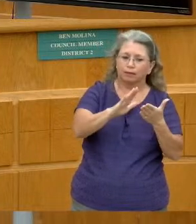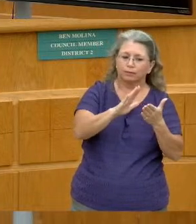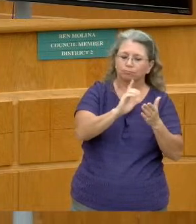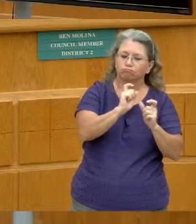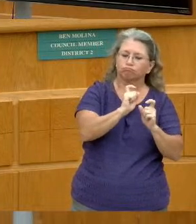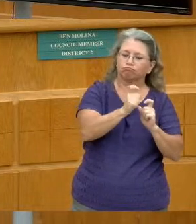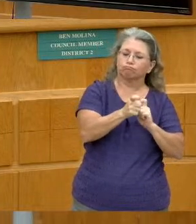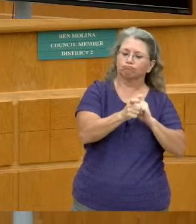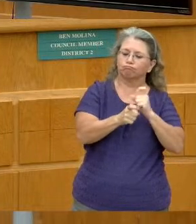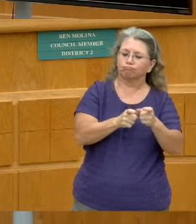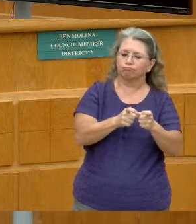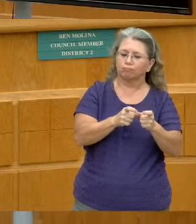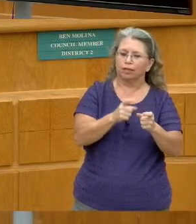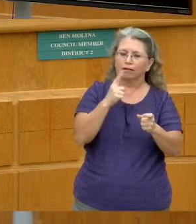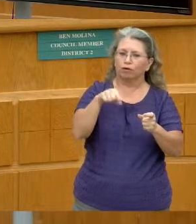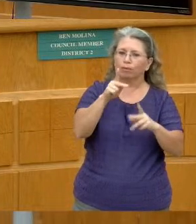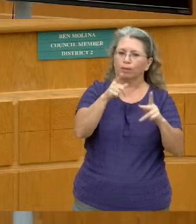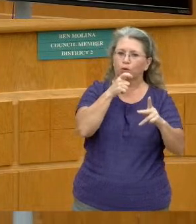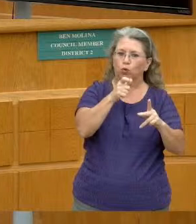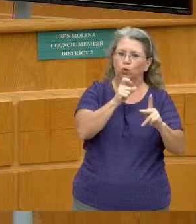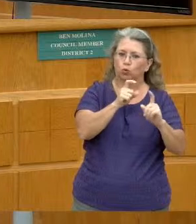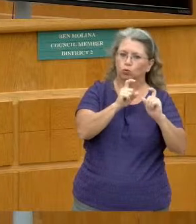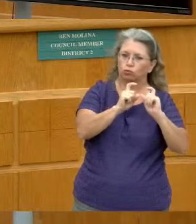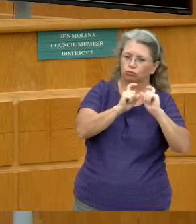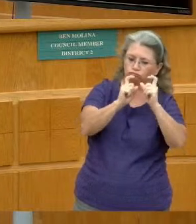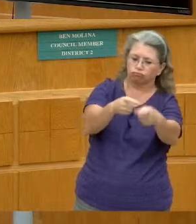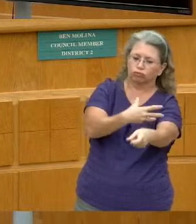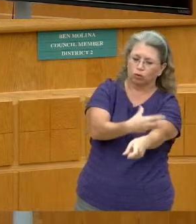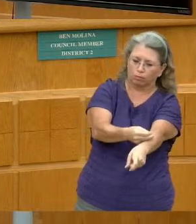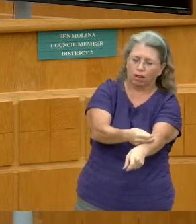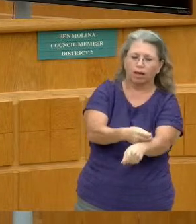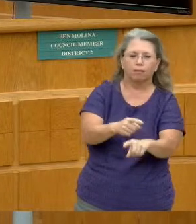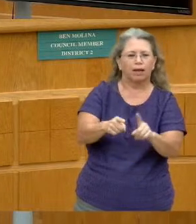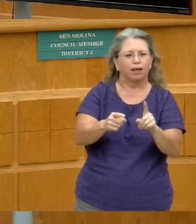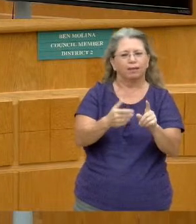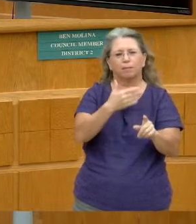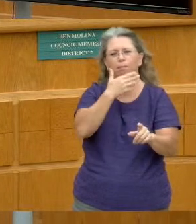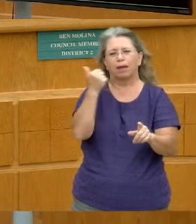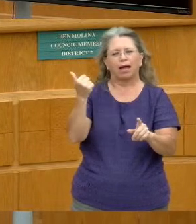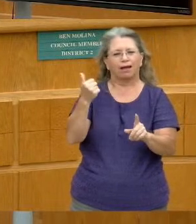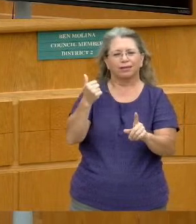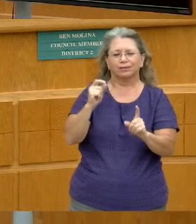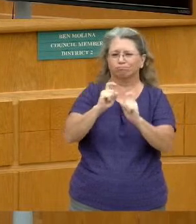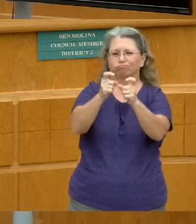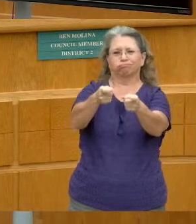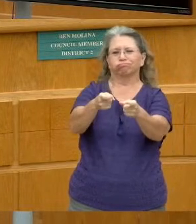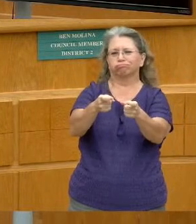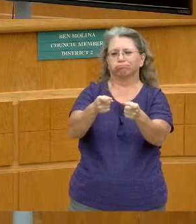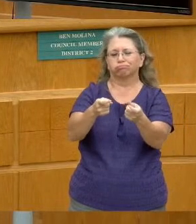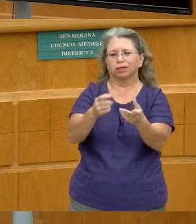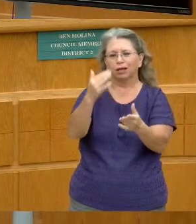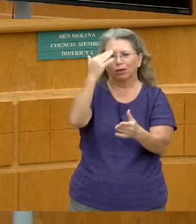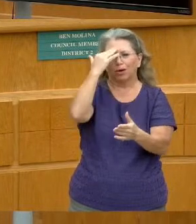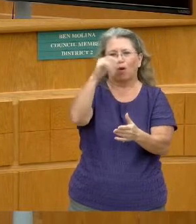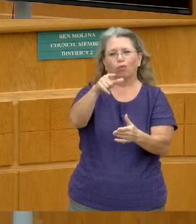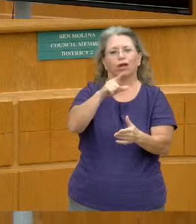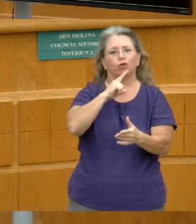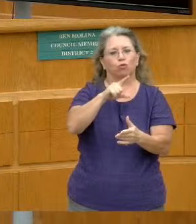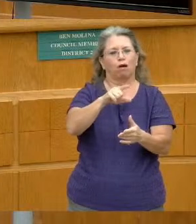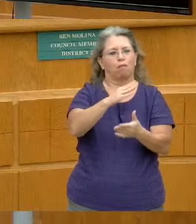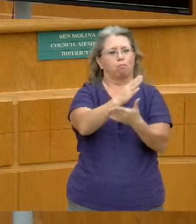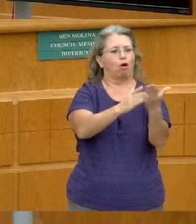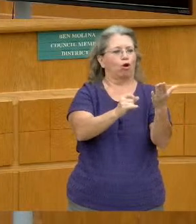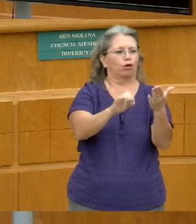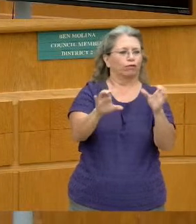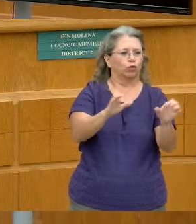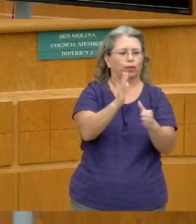those donors. But the greatest incentive, the best one of all, is knowing that you're a part of doing something that most